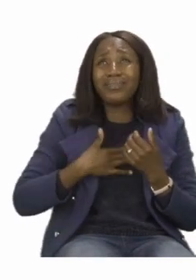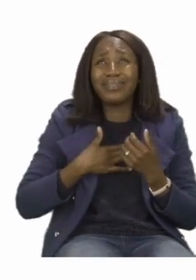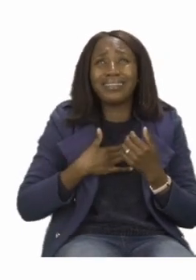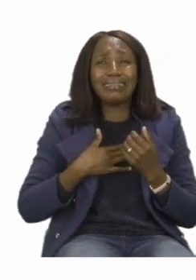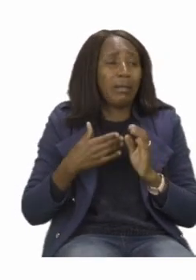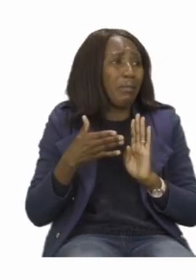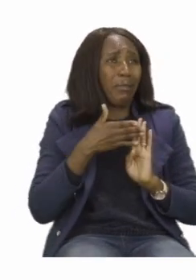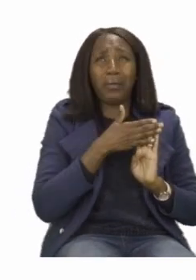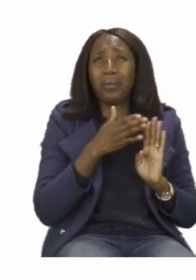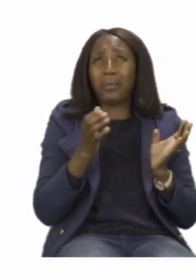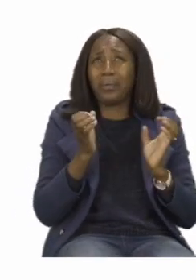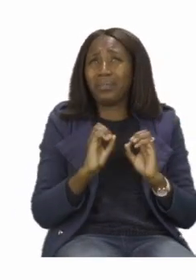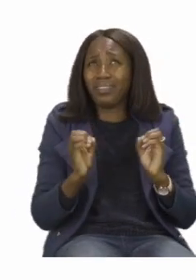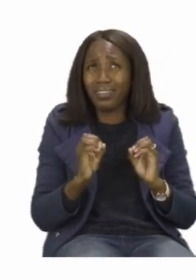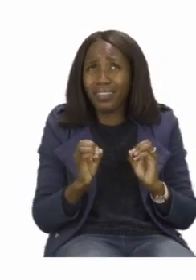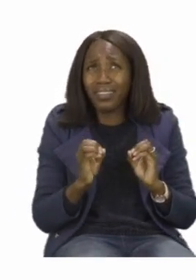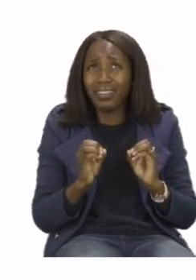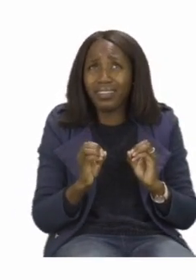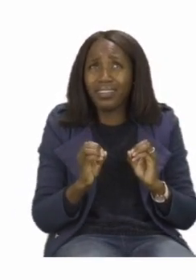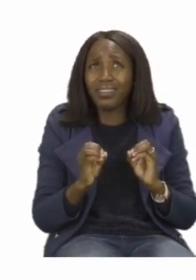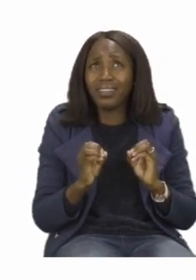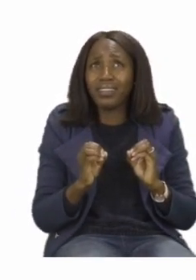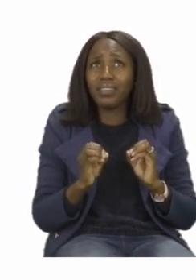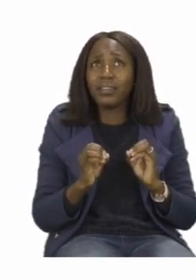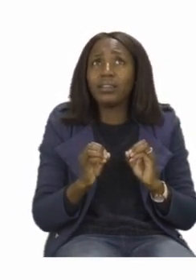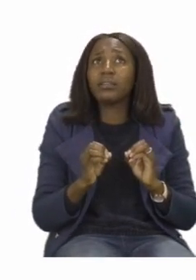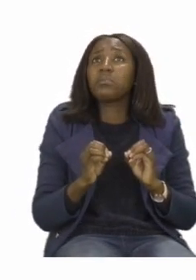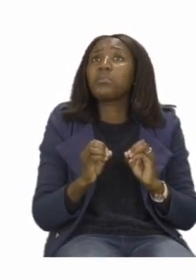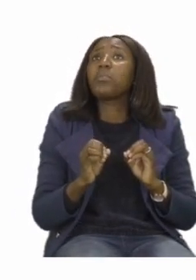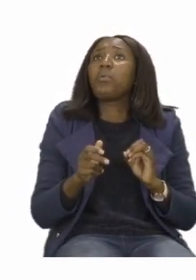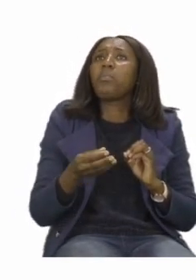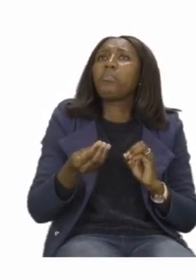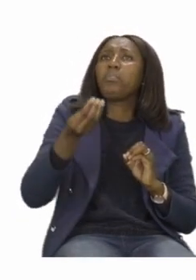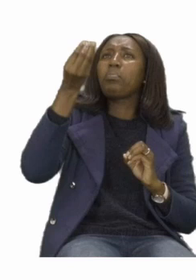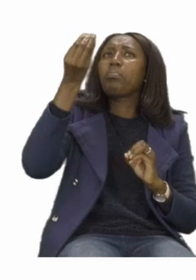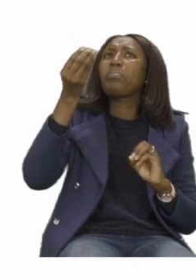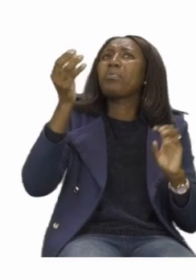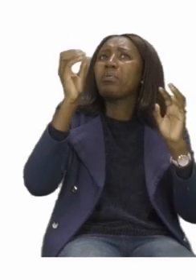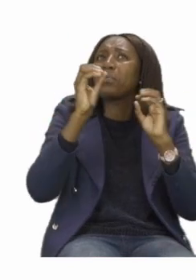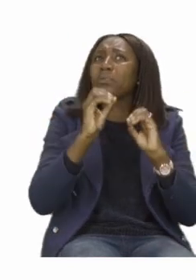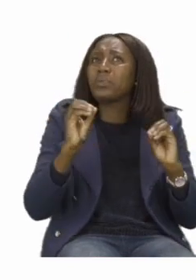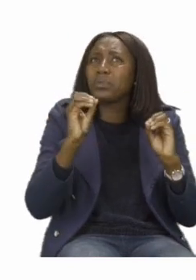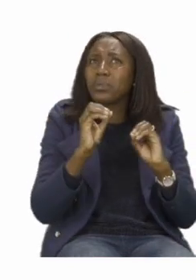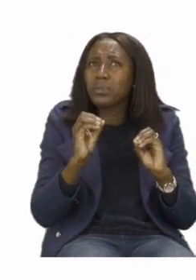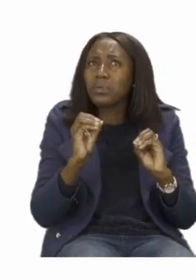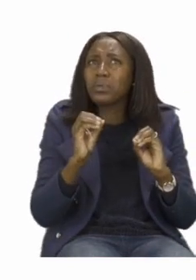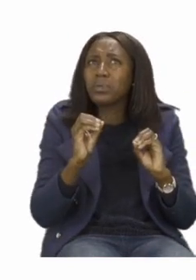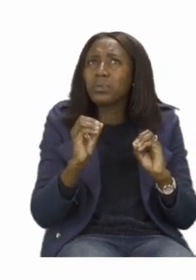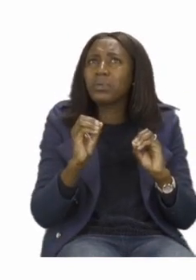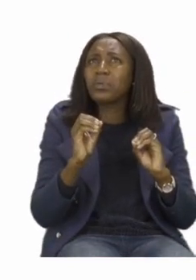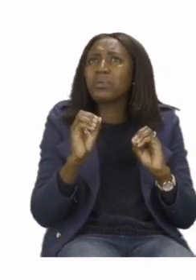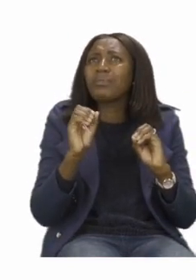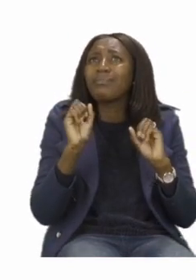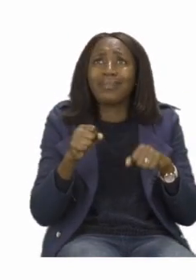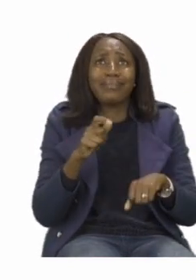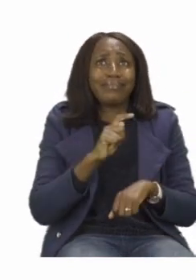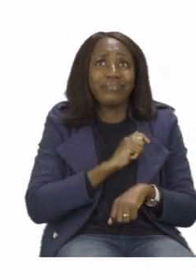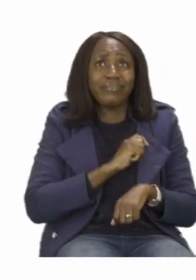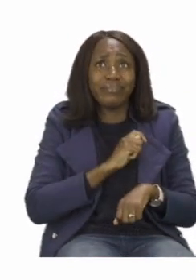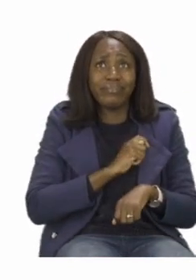unsafe for any reason and there is no adult with you that you can